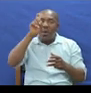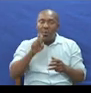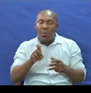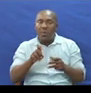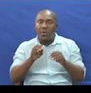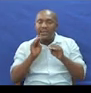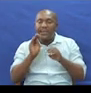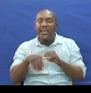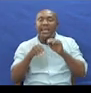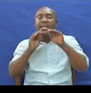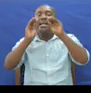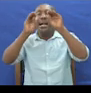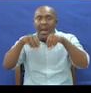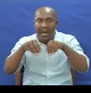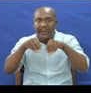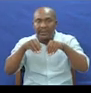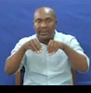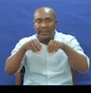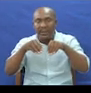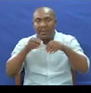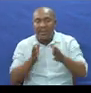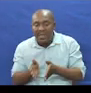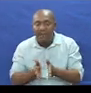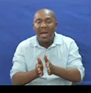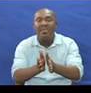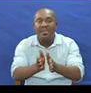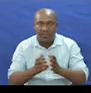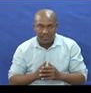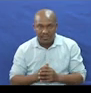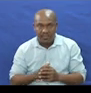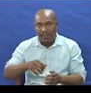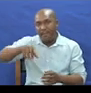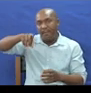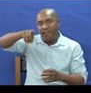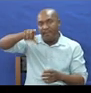According to the story, what ran across the path?